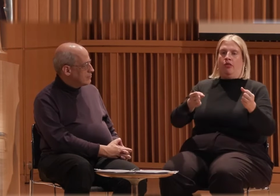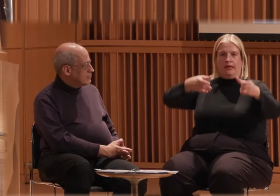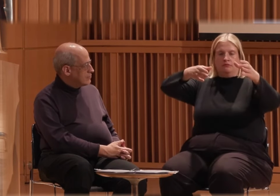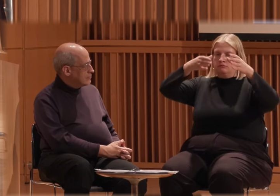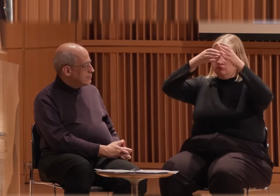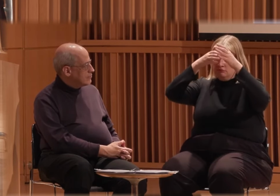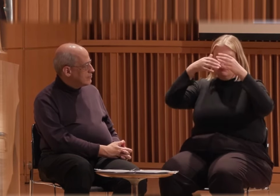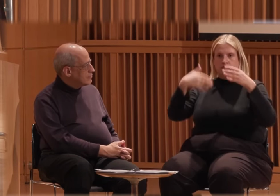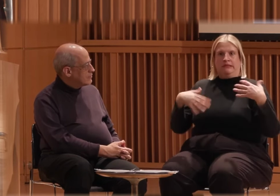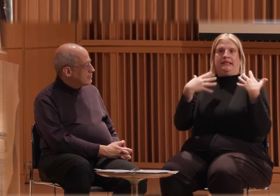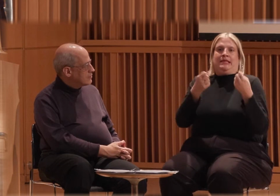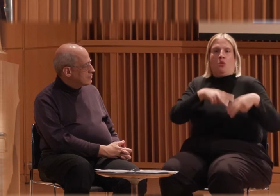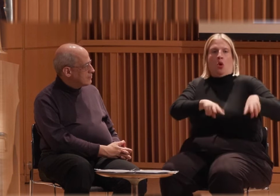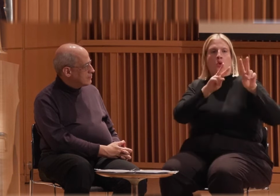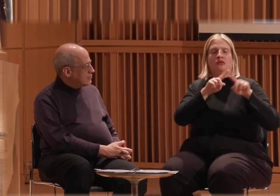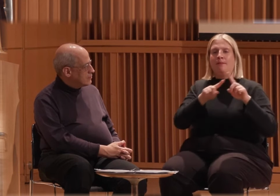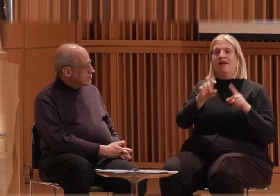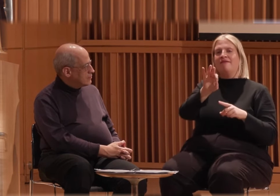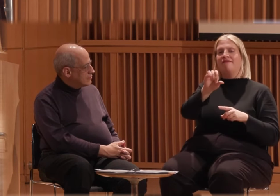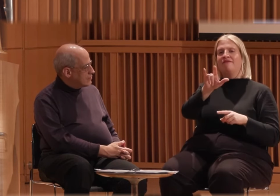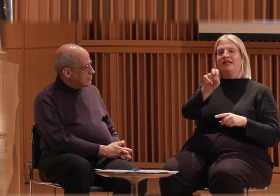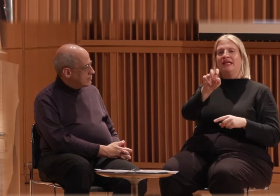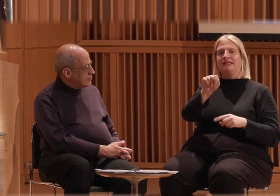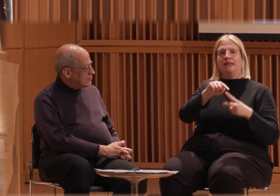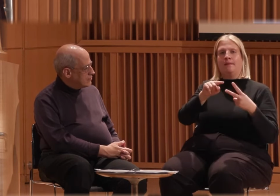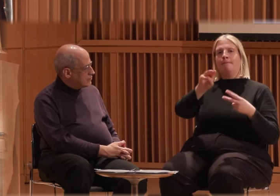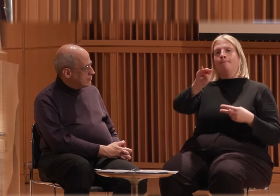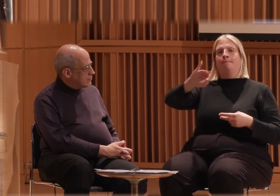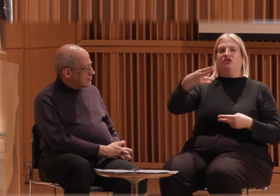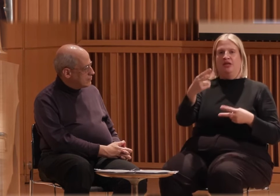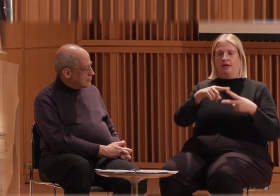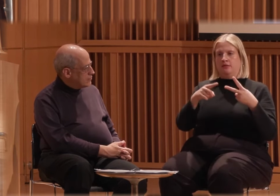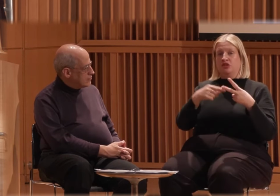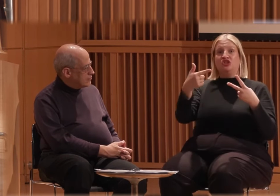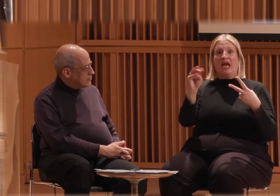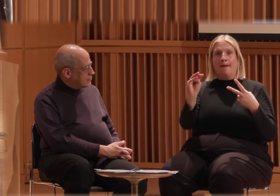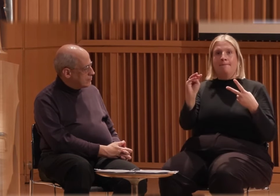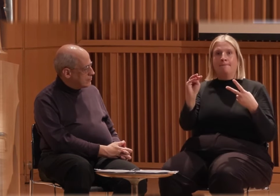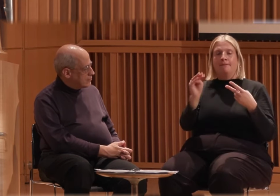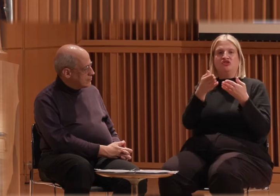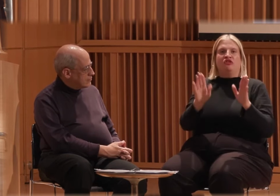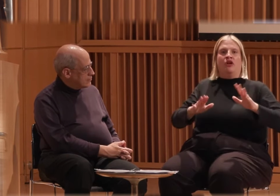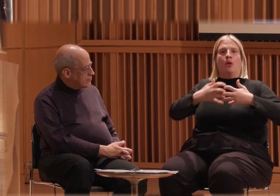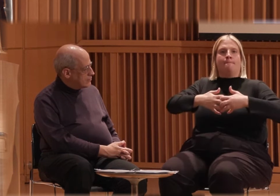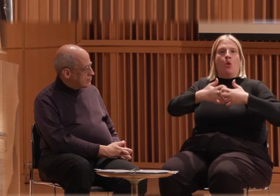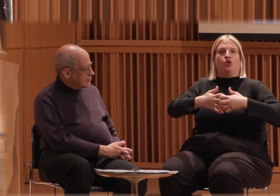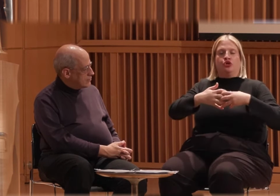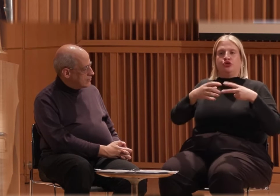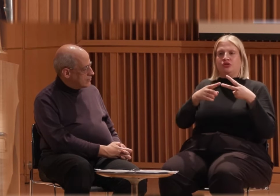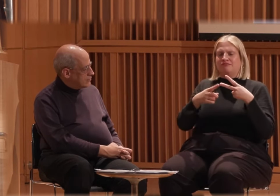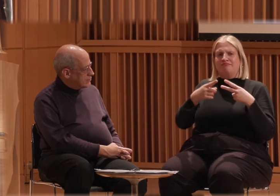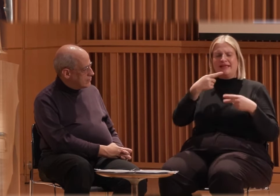the fact that General Motors apparently got a judge to allow them to